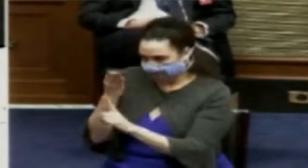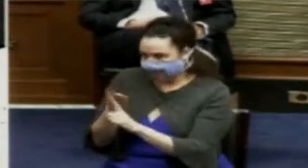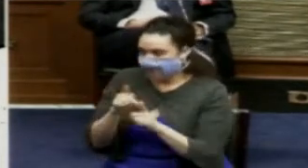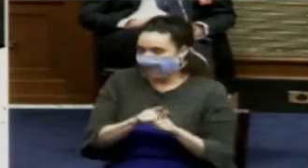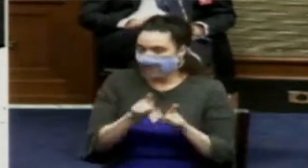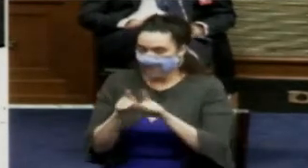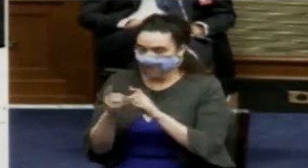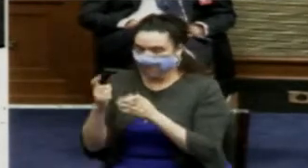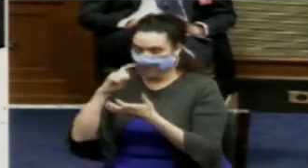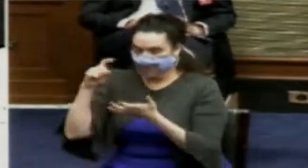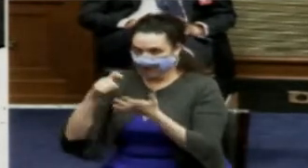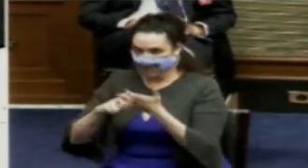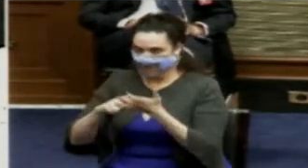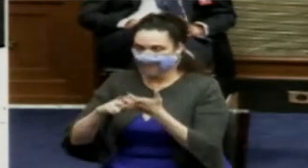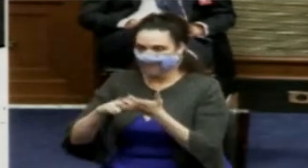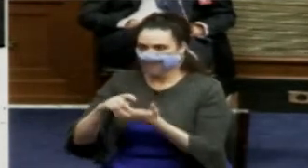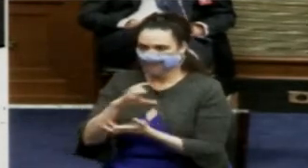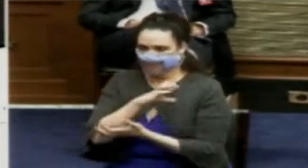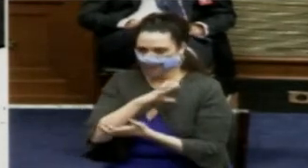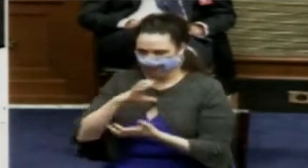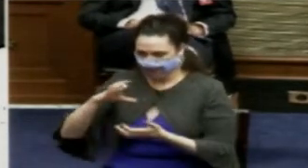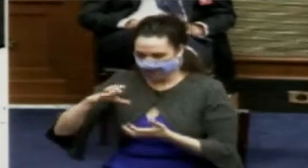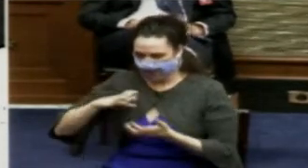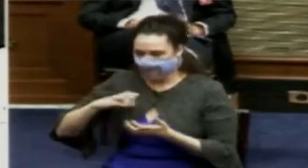the Council of the District of Columbia and